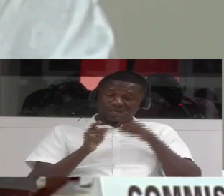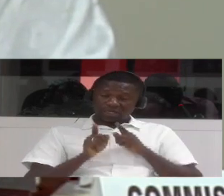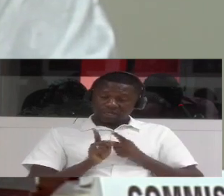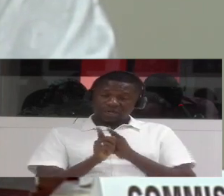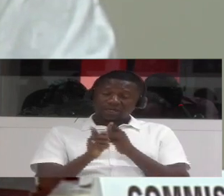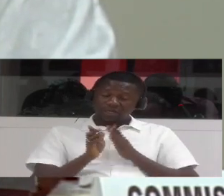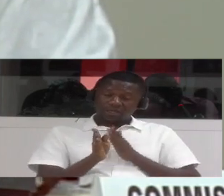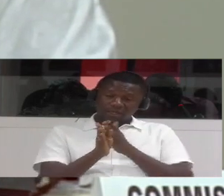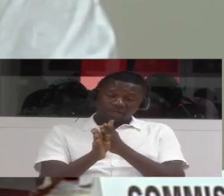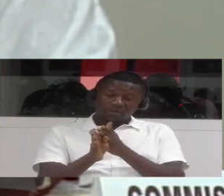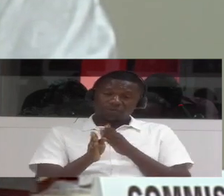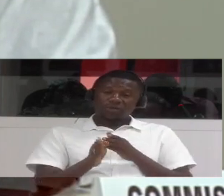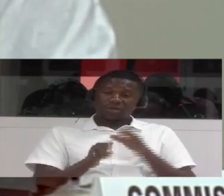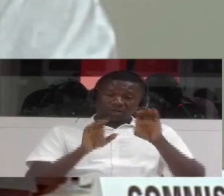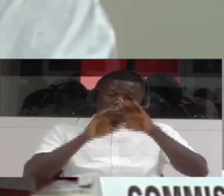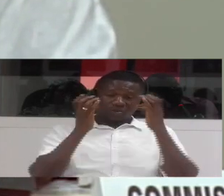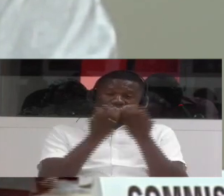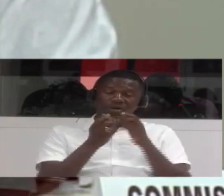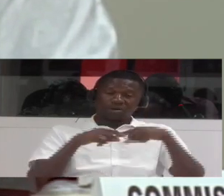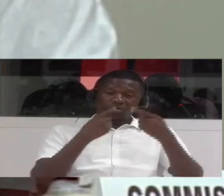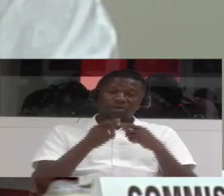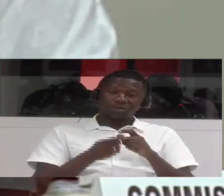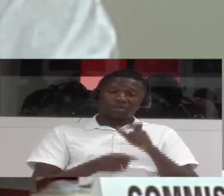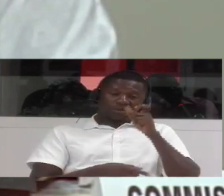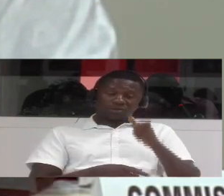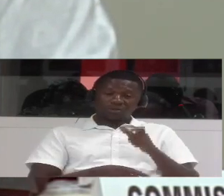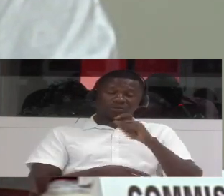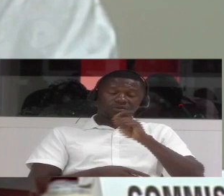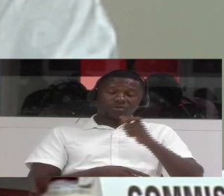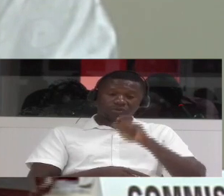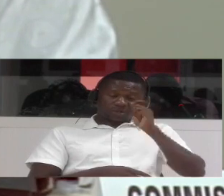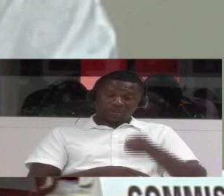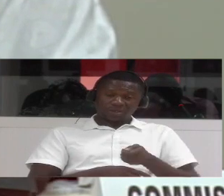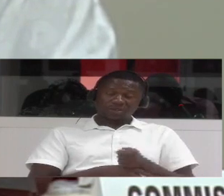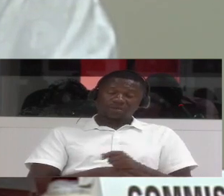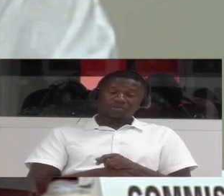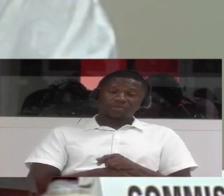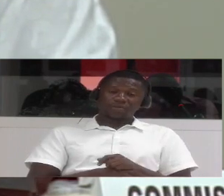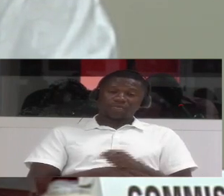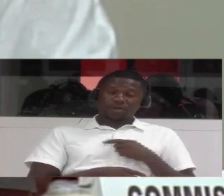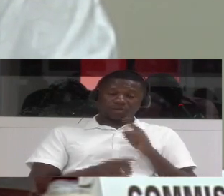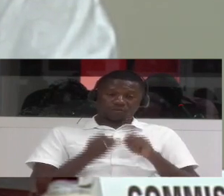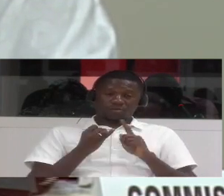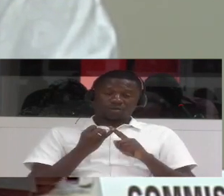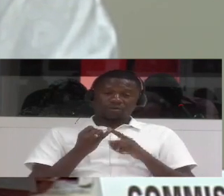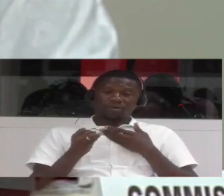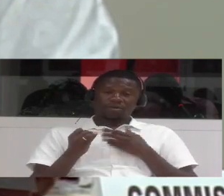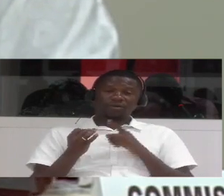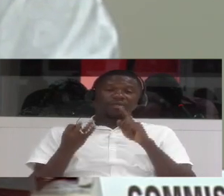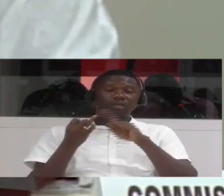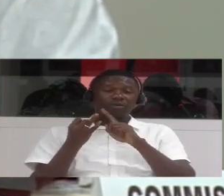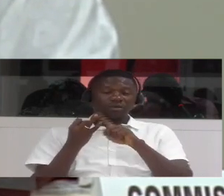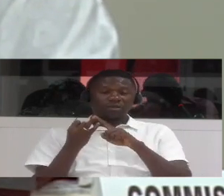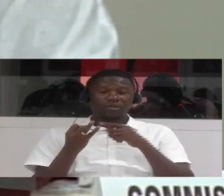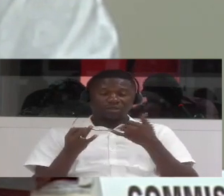journalism, and so on? That's one point I have. The other is, since